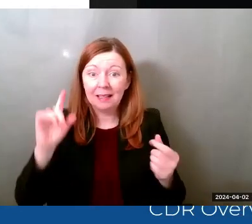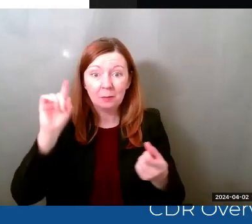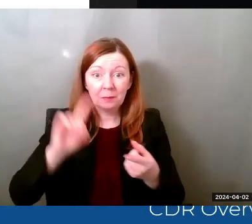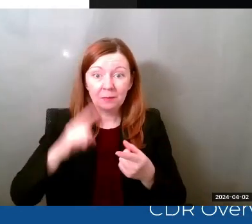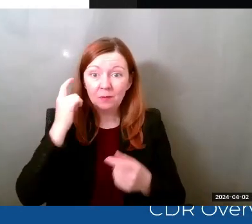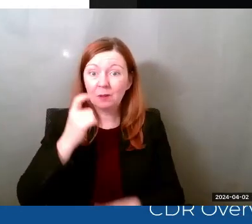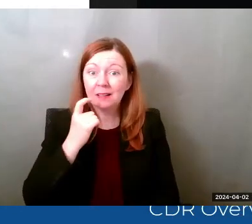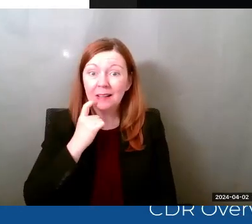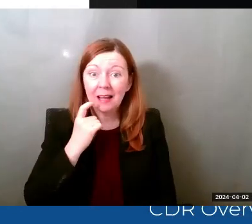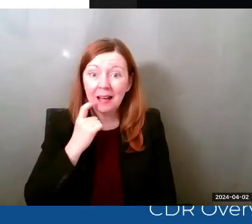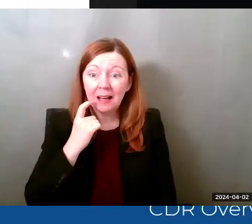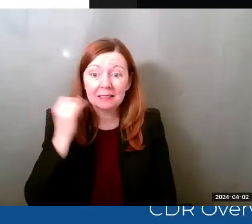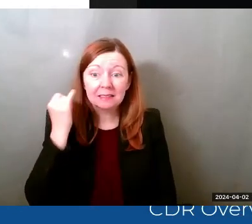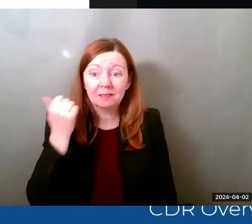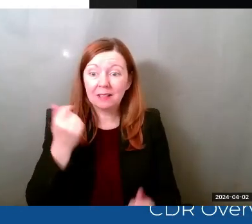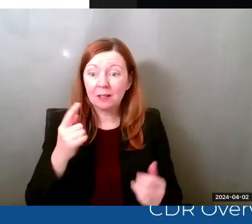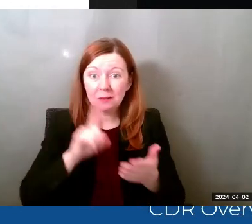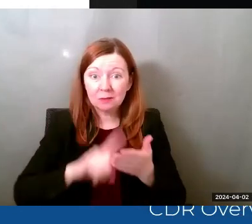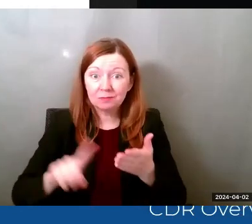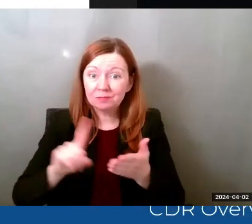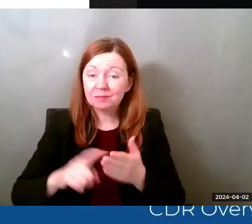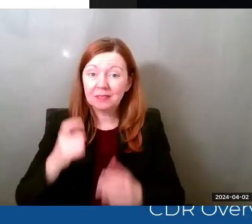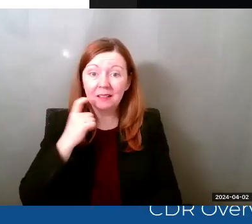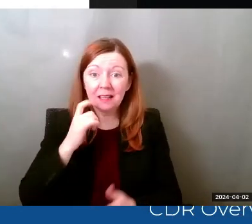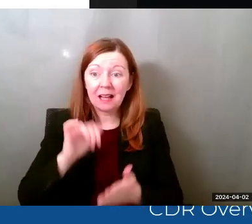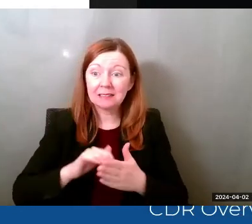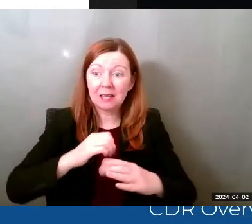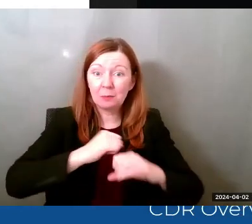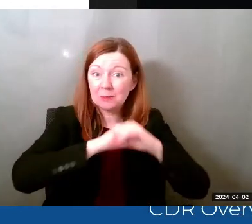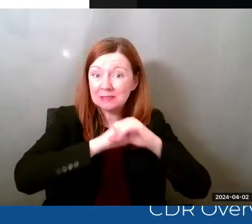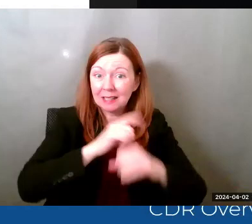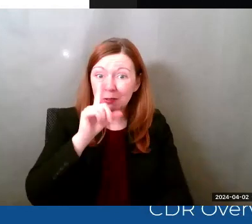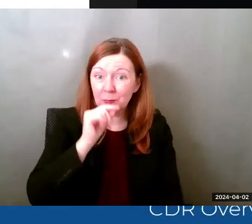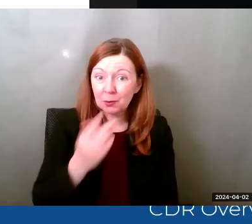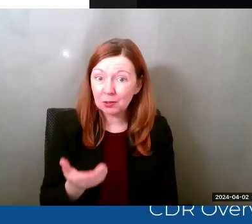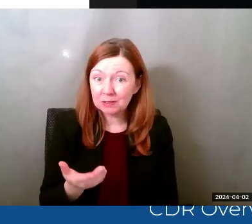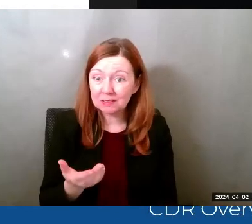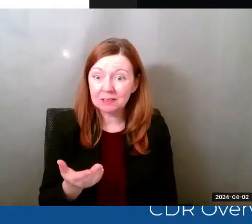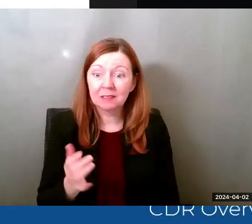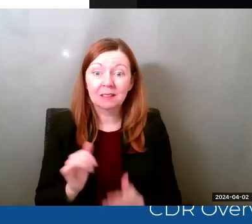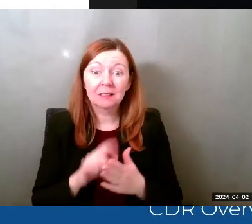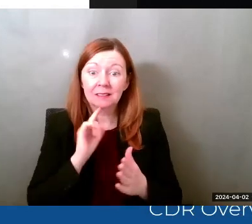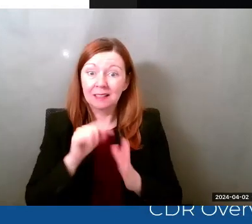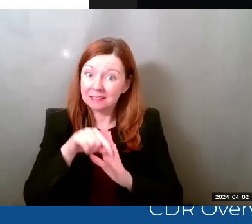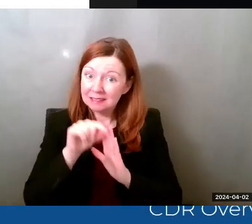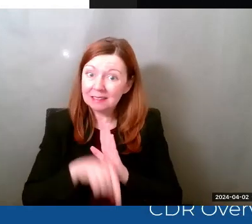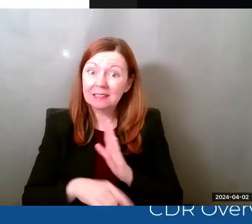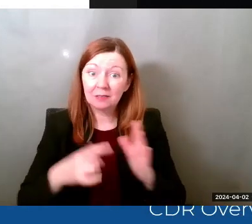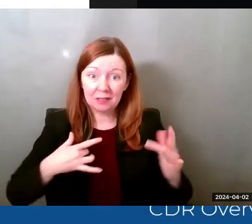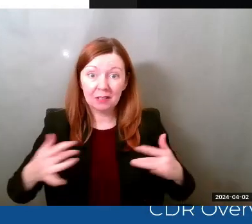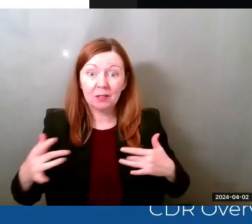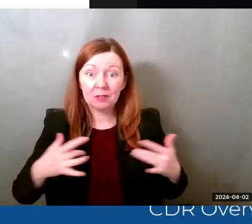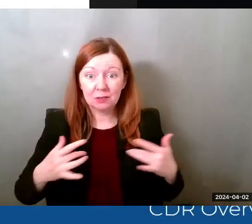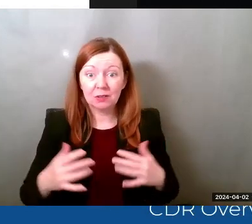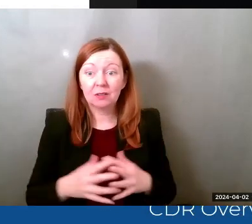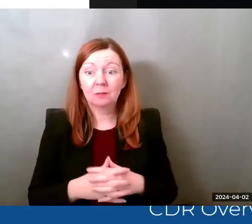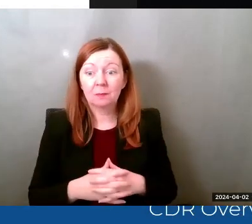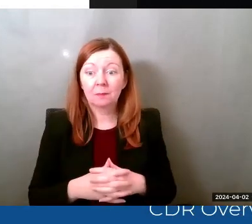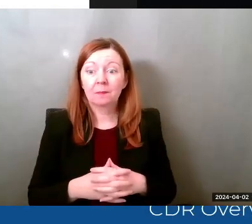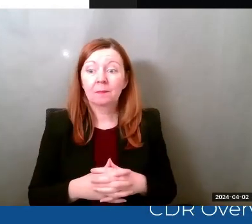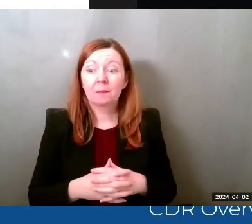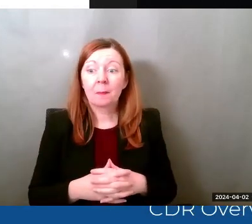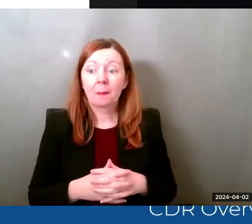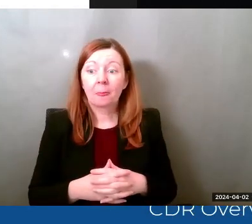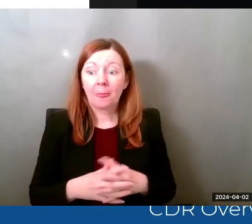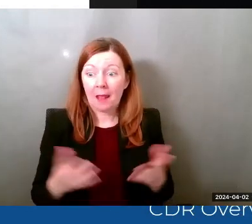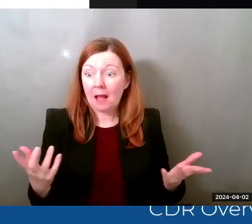the glass, if anyone looked into the glass that protects the birds, that's a significant concern, and what that would